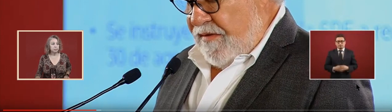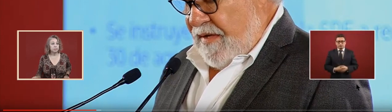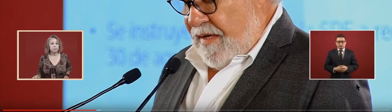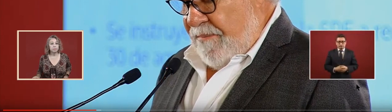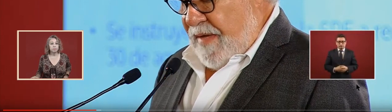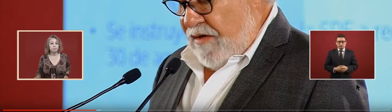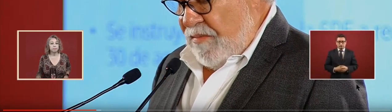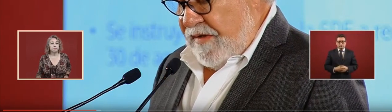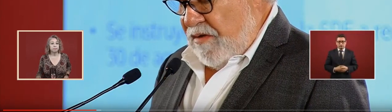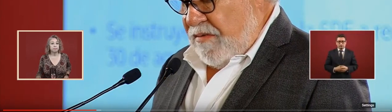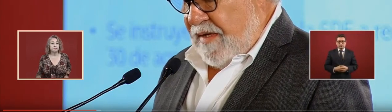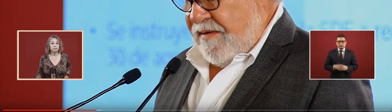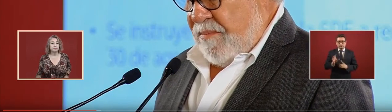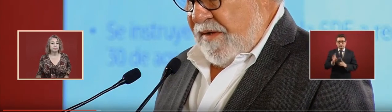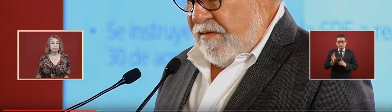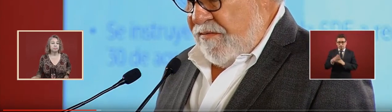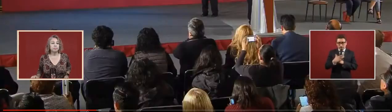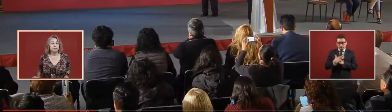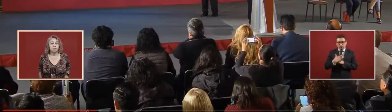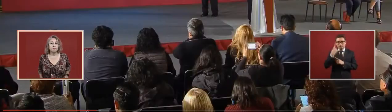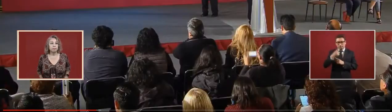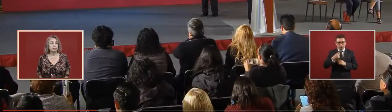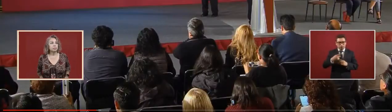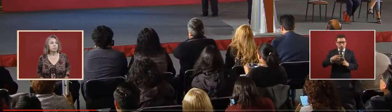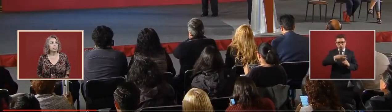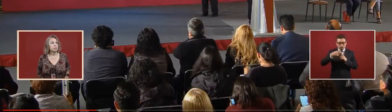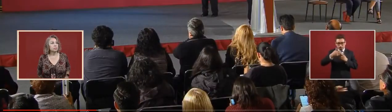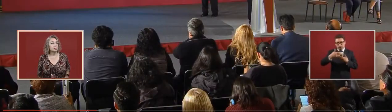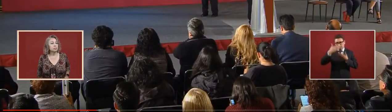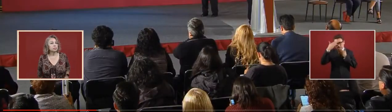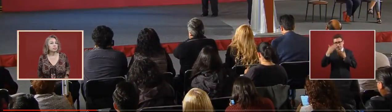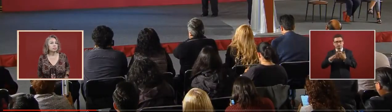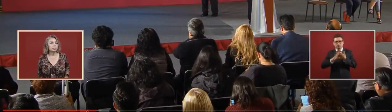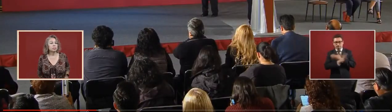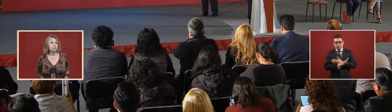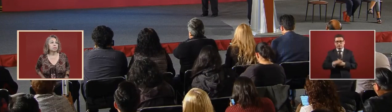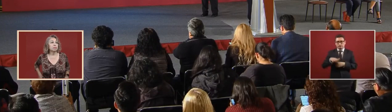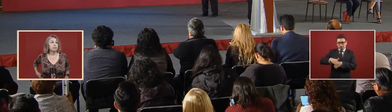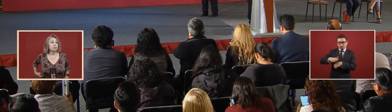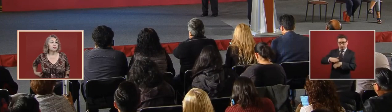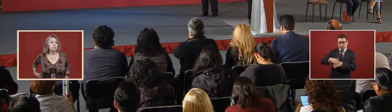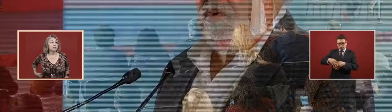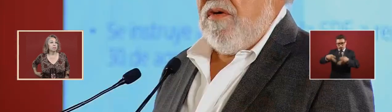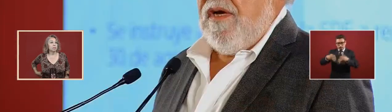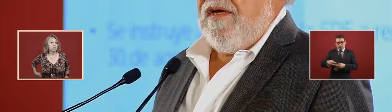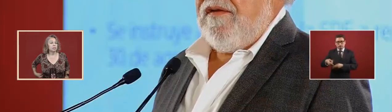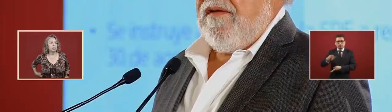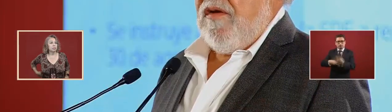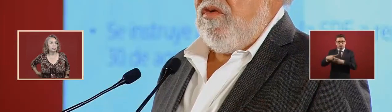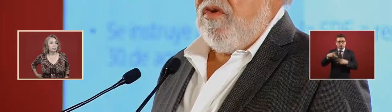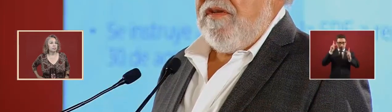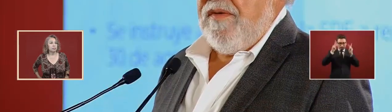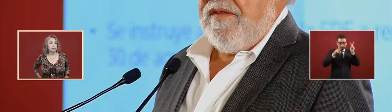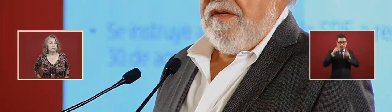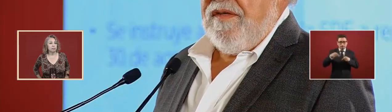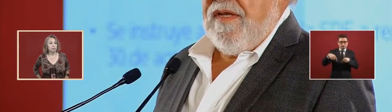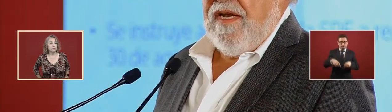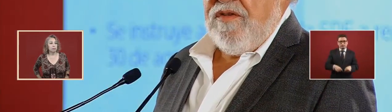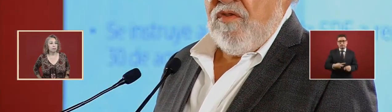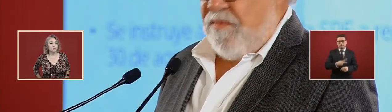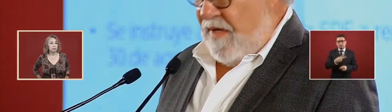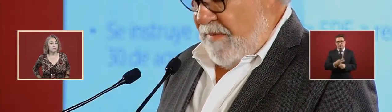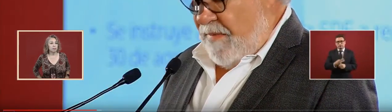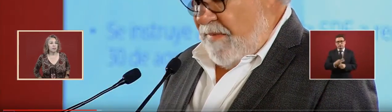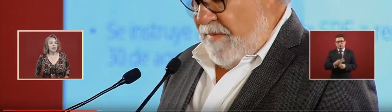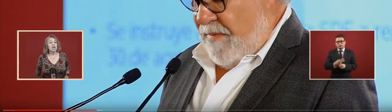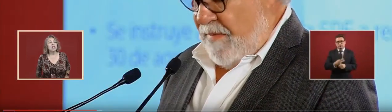Invitación oficial al Comité contra la Desaparición Forzada para que realice una visita oficial a México en el segundo semestre del